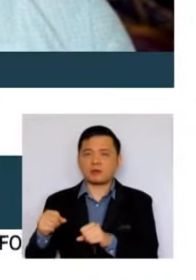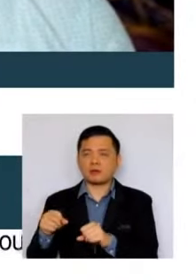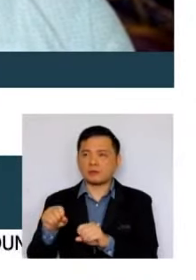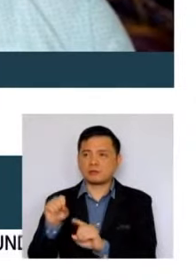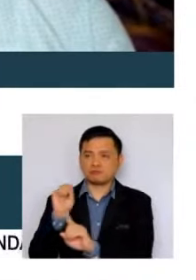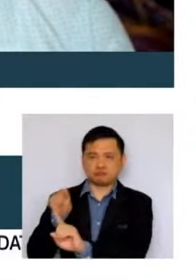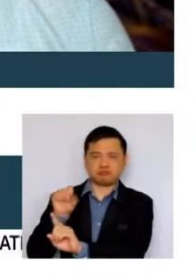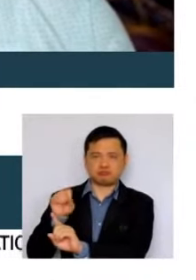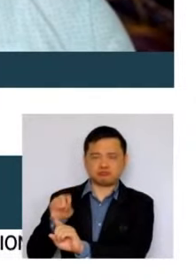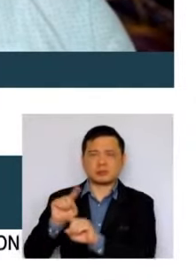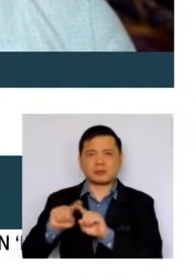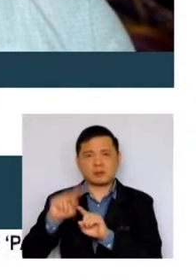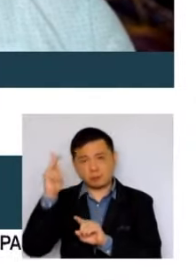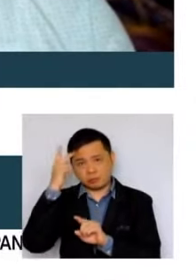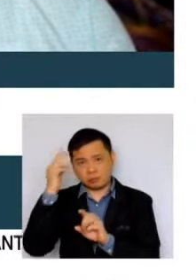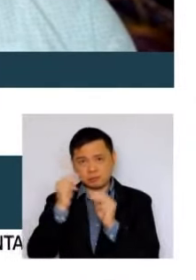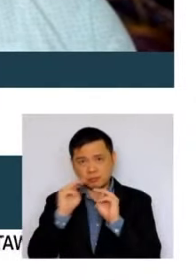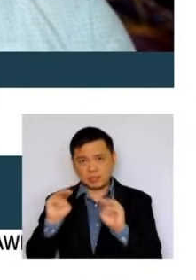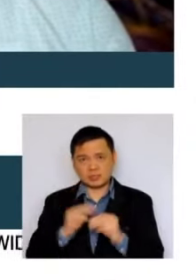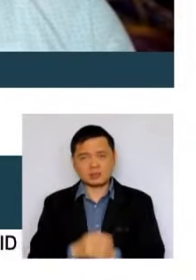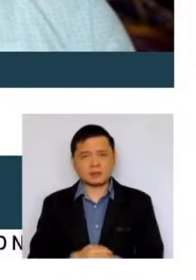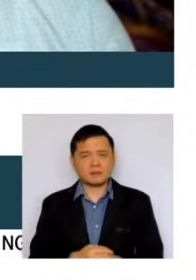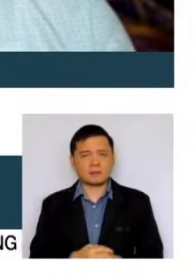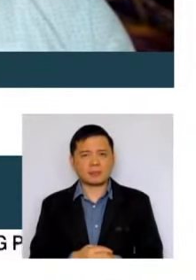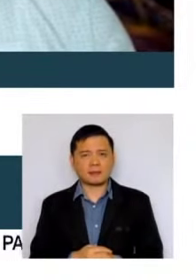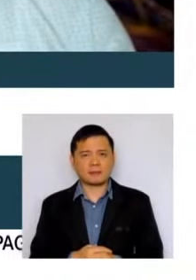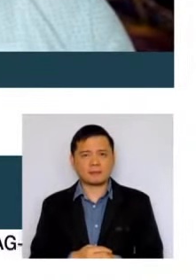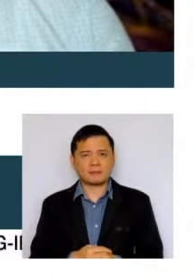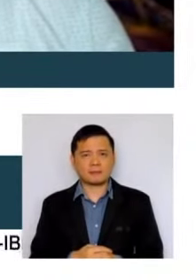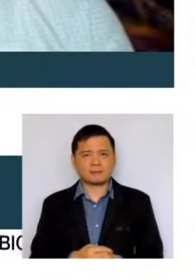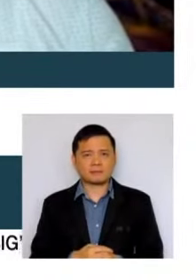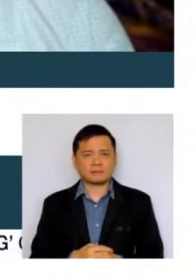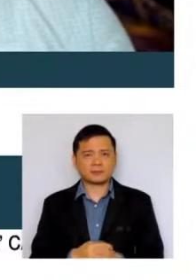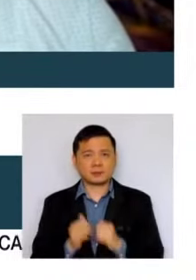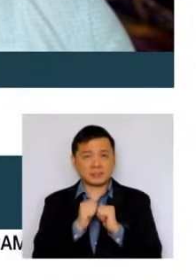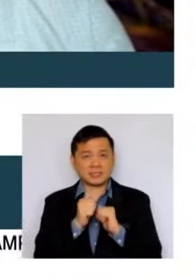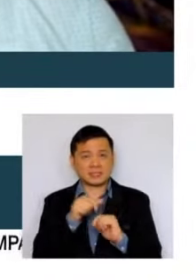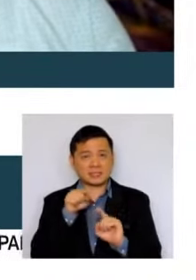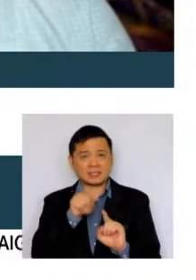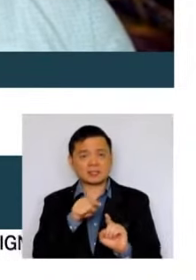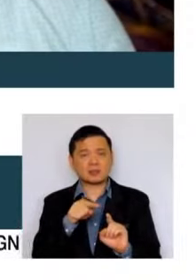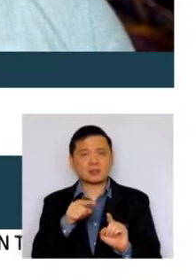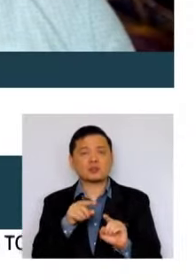talking about using social media influencers for their campaigns yet.